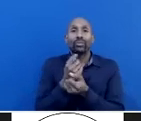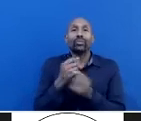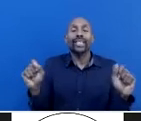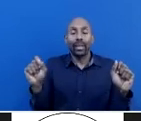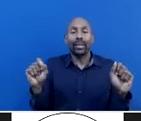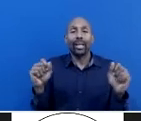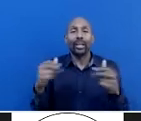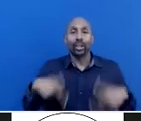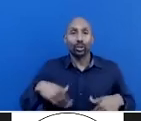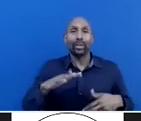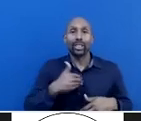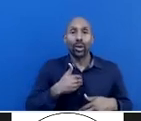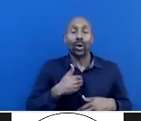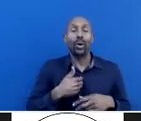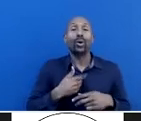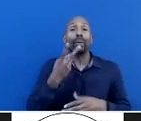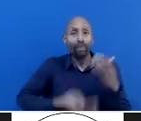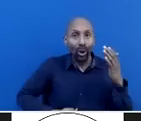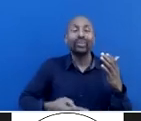the oppressed and of the oppressor.